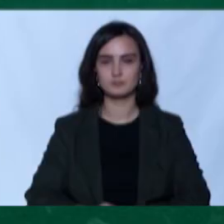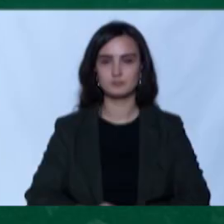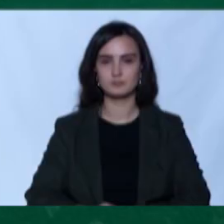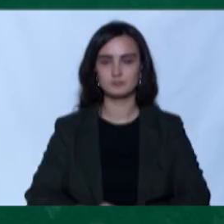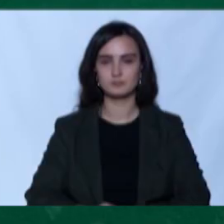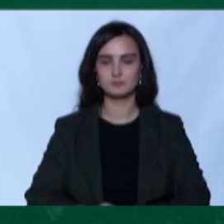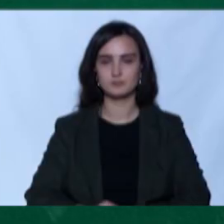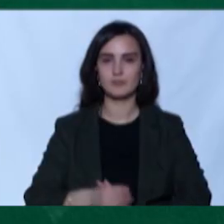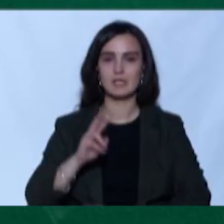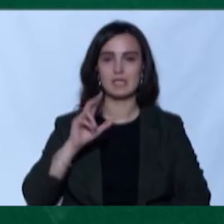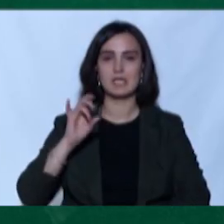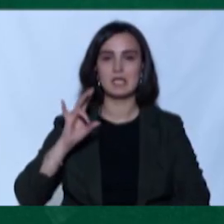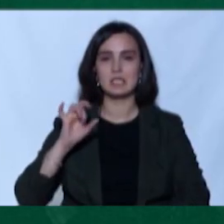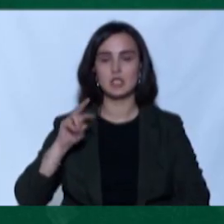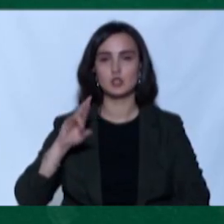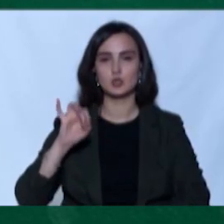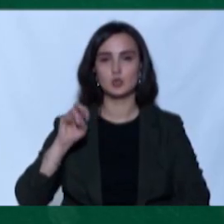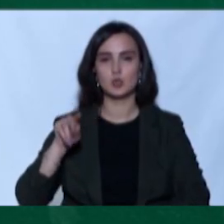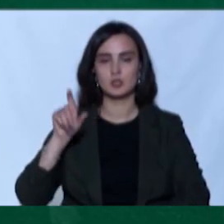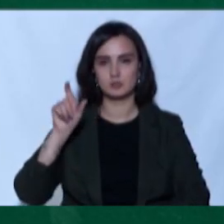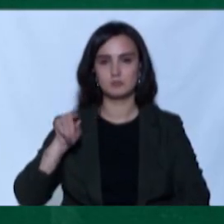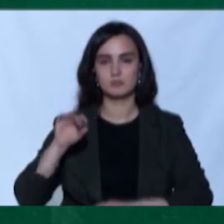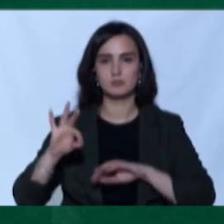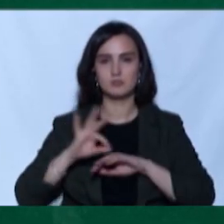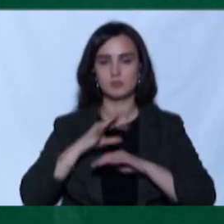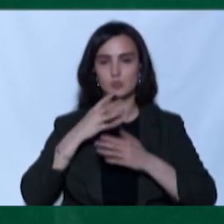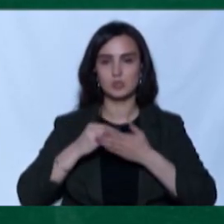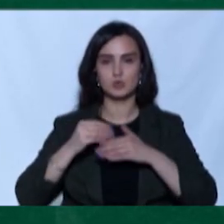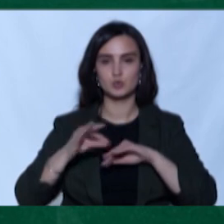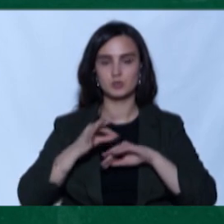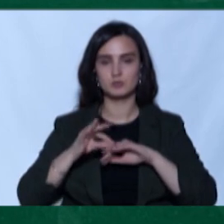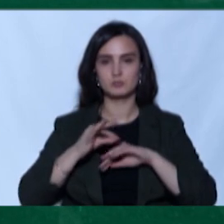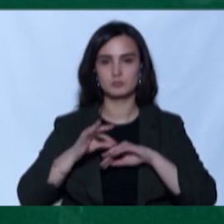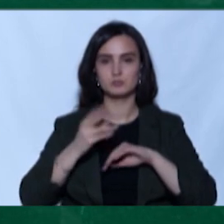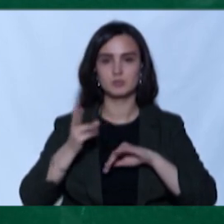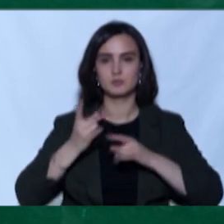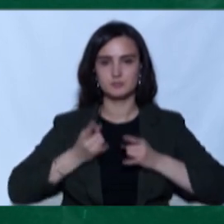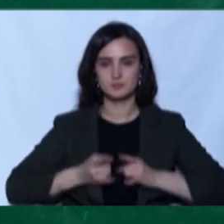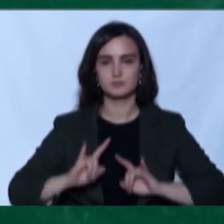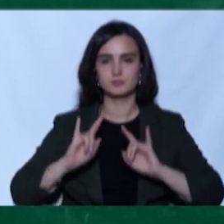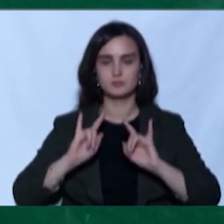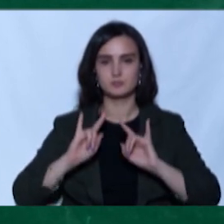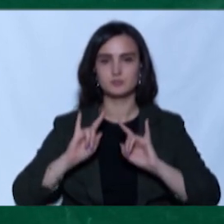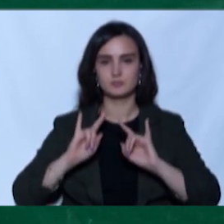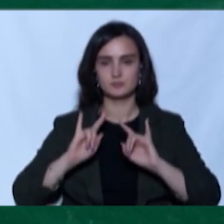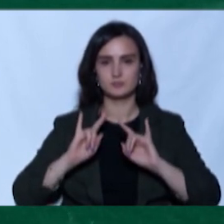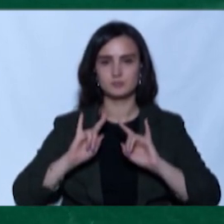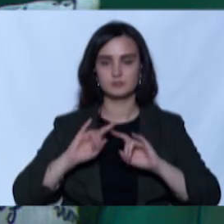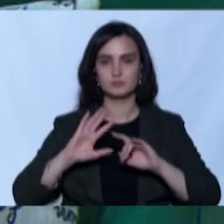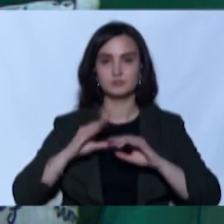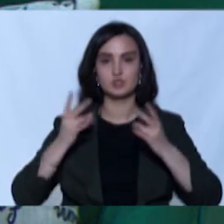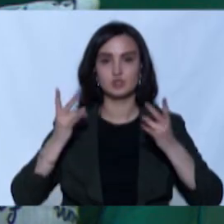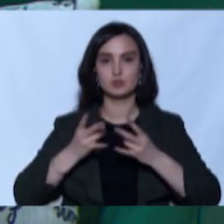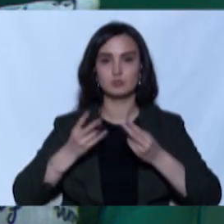Arthur Conan Doyle, he's married his wife, they've got a child, and they're in desperate need of money.